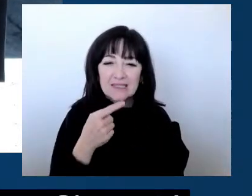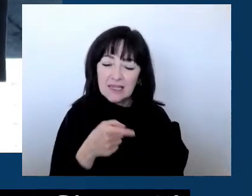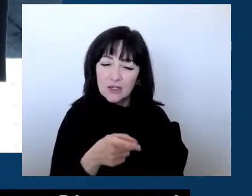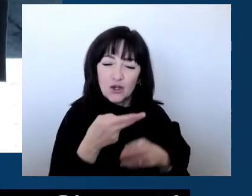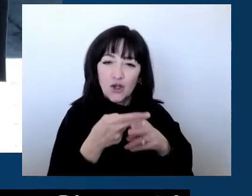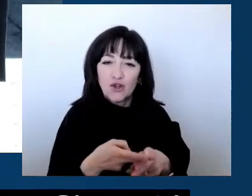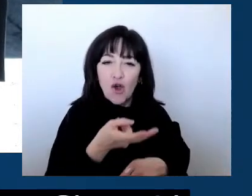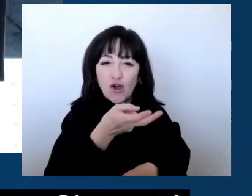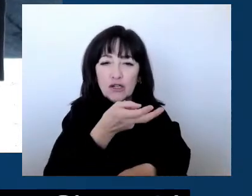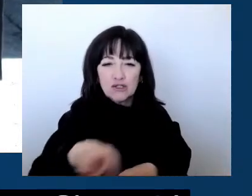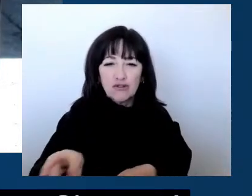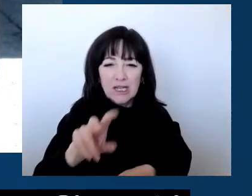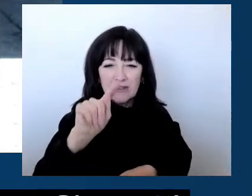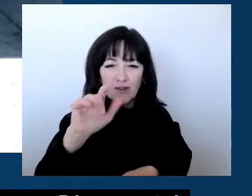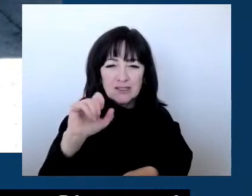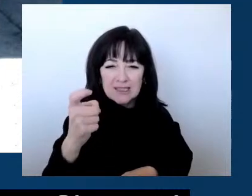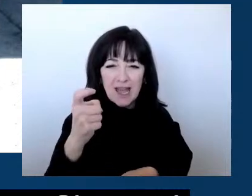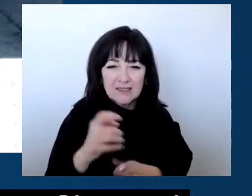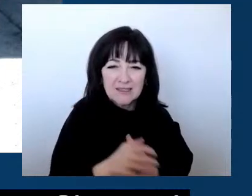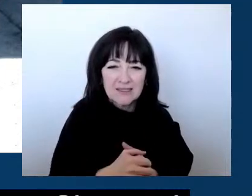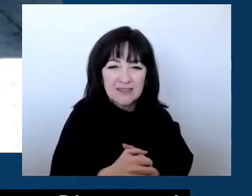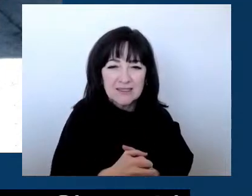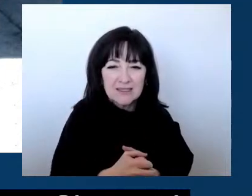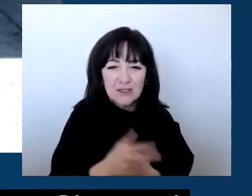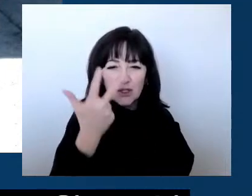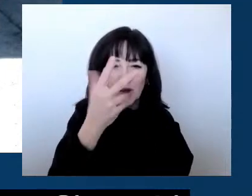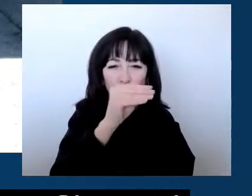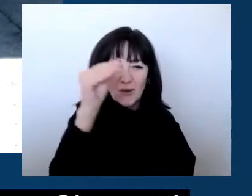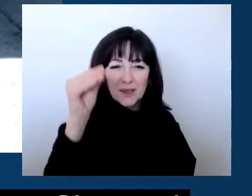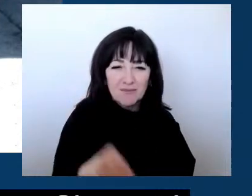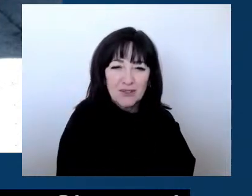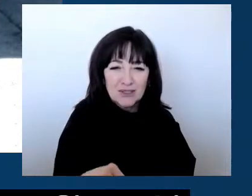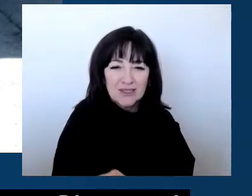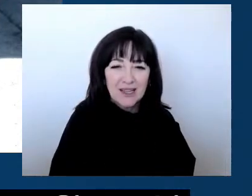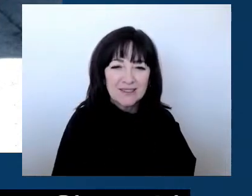tax." I said, "How much is it?" She said, 3%.